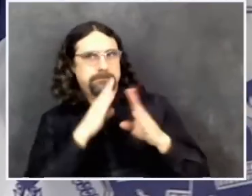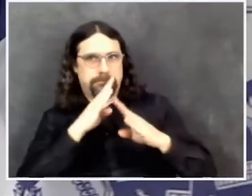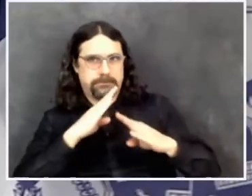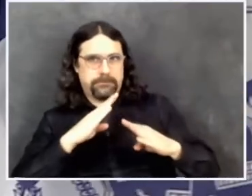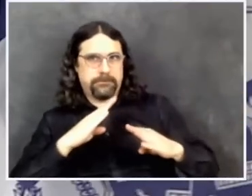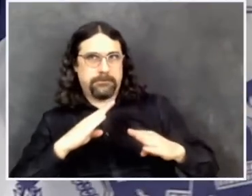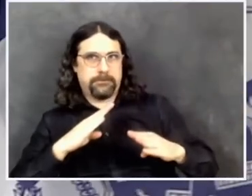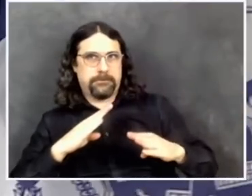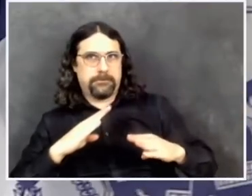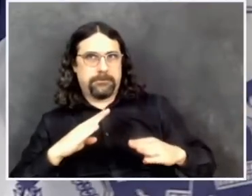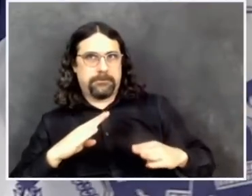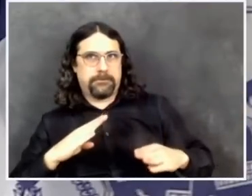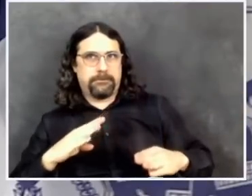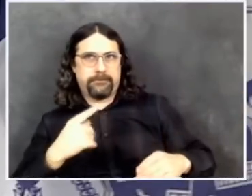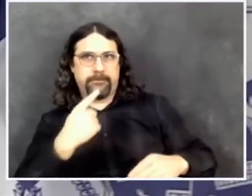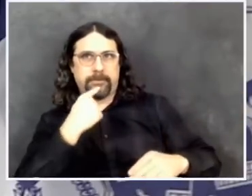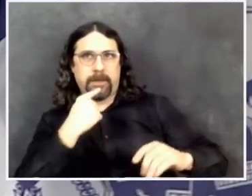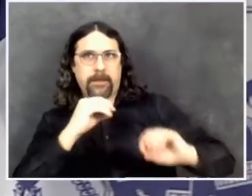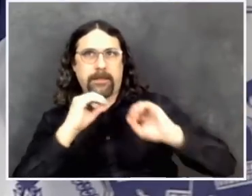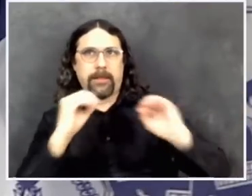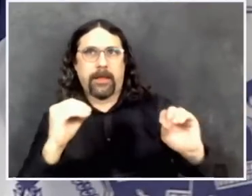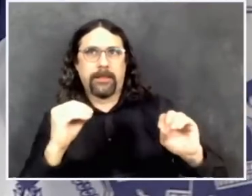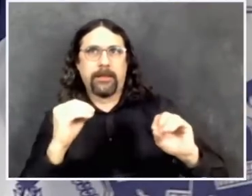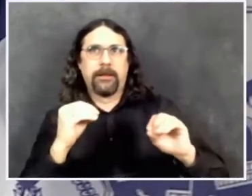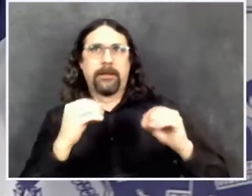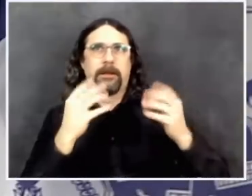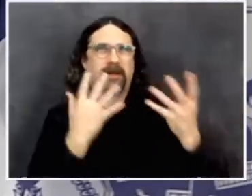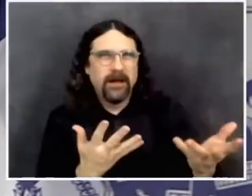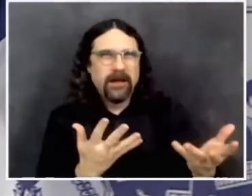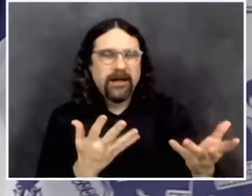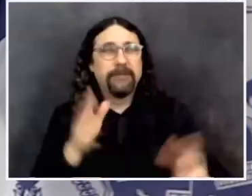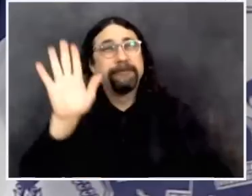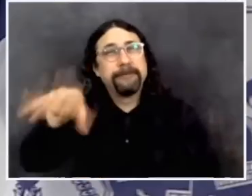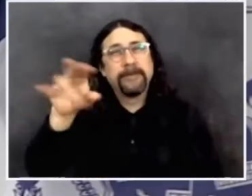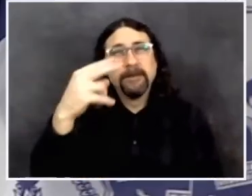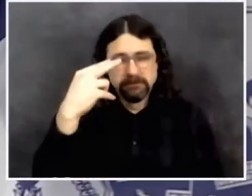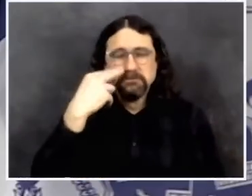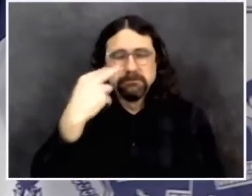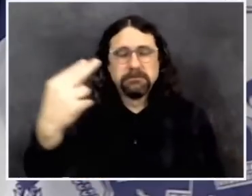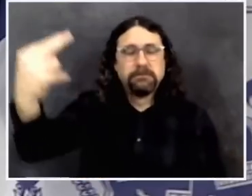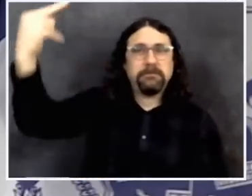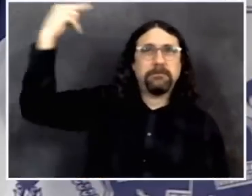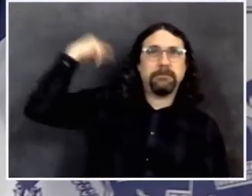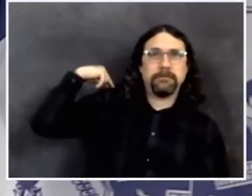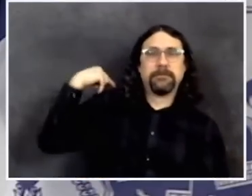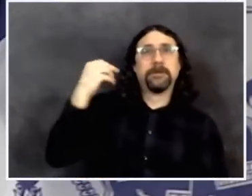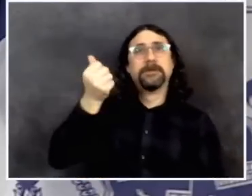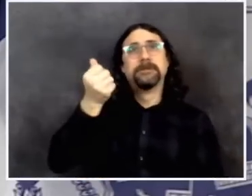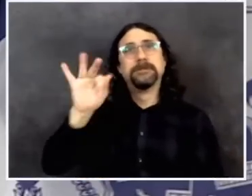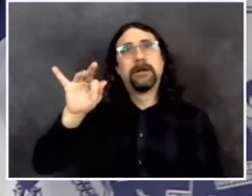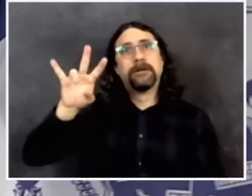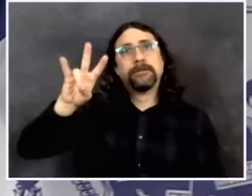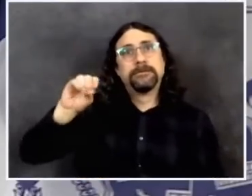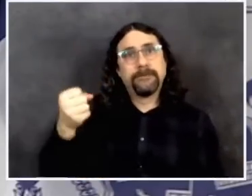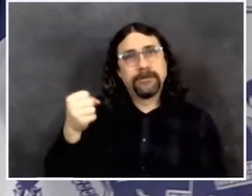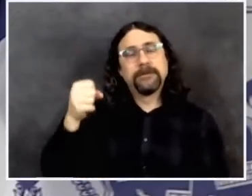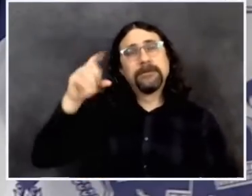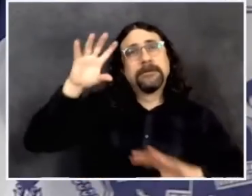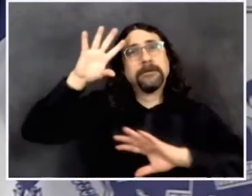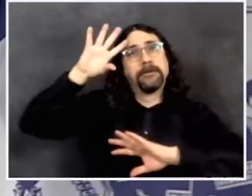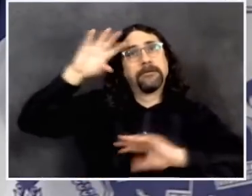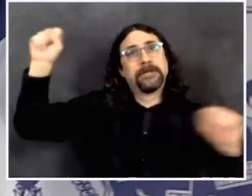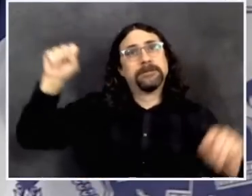didn't care to help New York City during the fiscal crisis. There was that famous Daily News